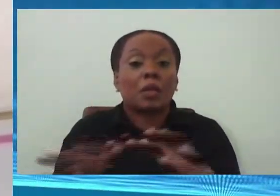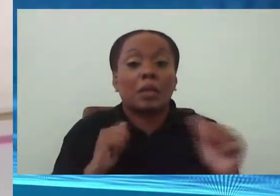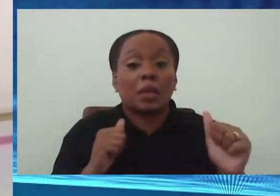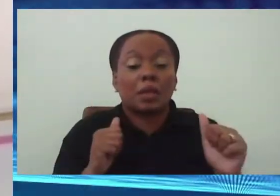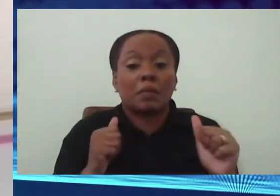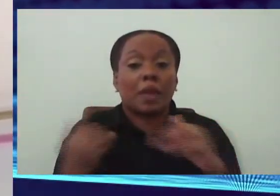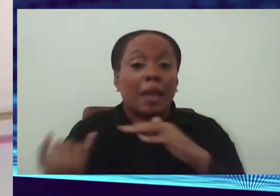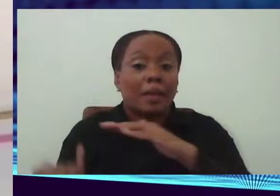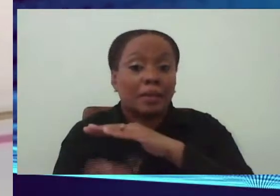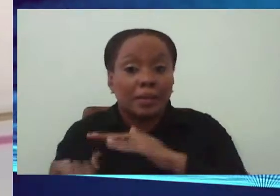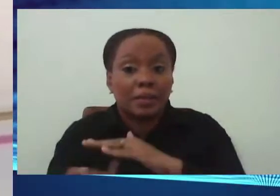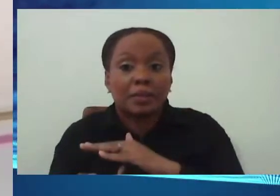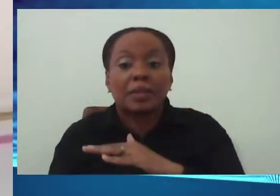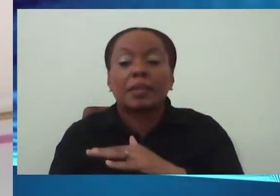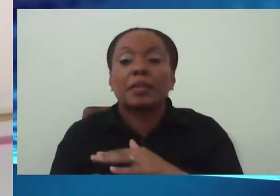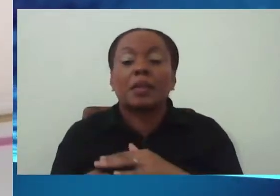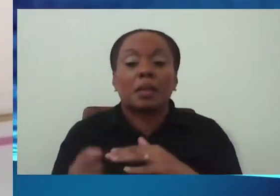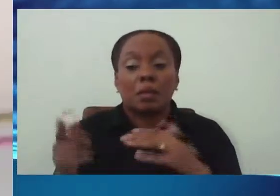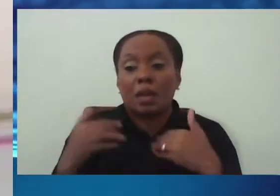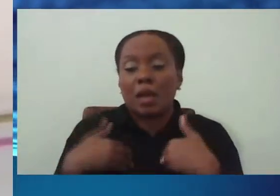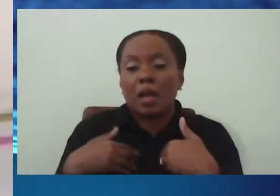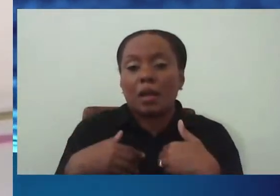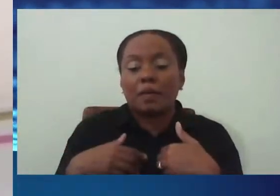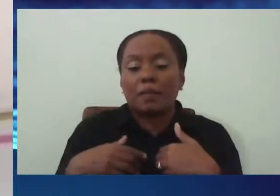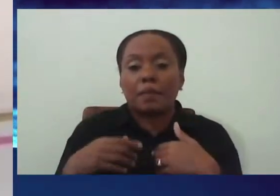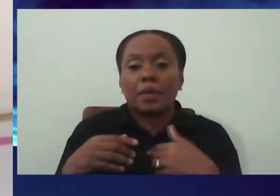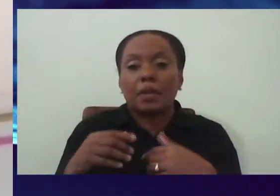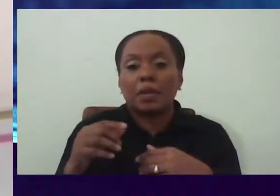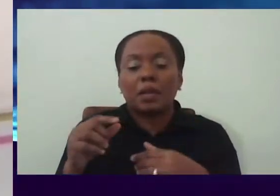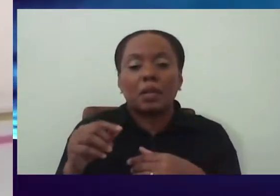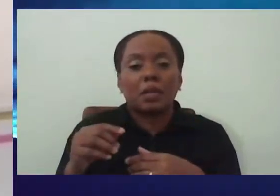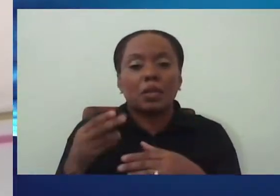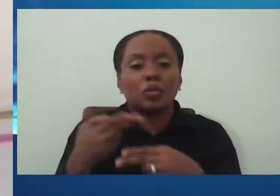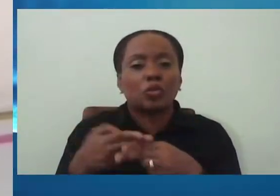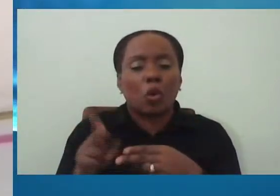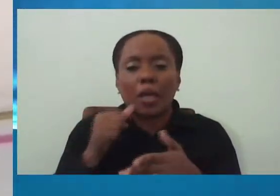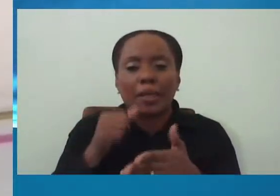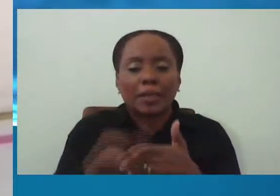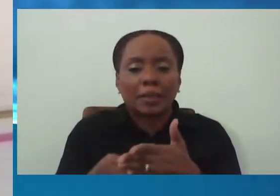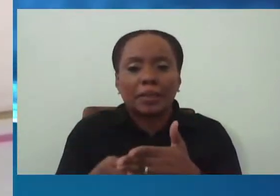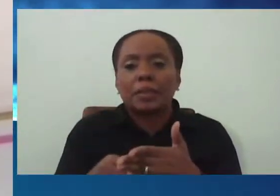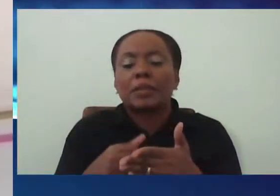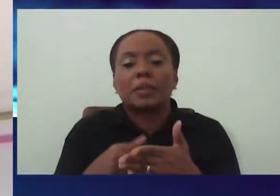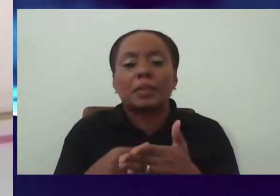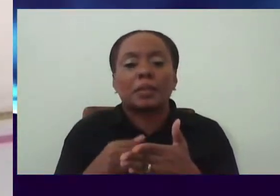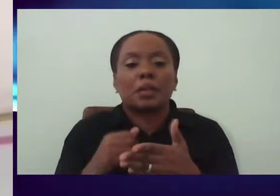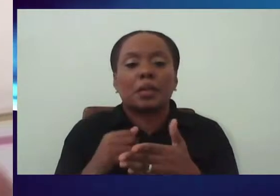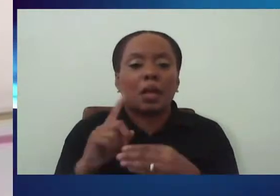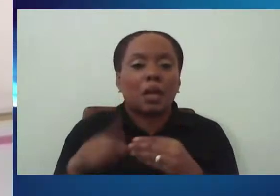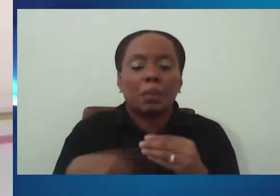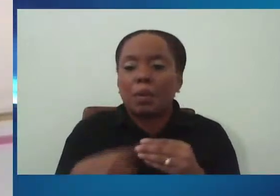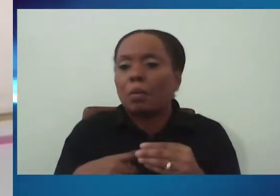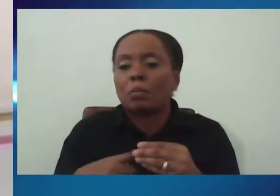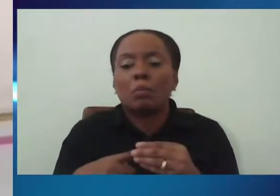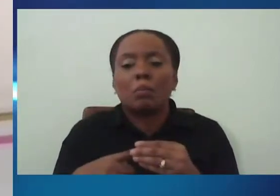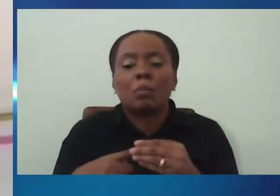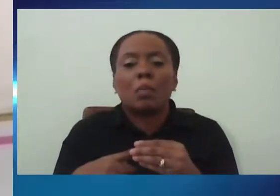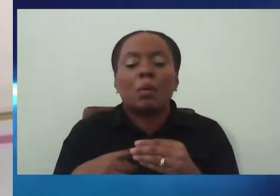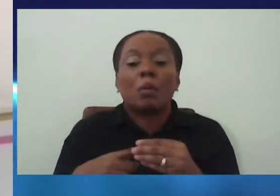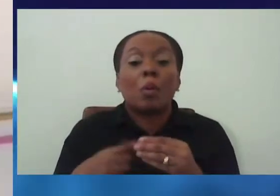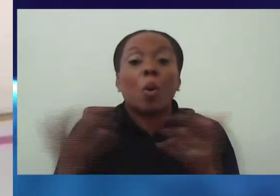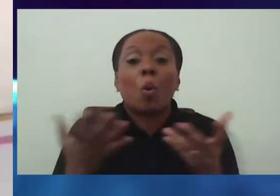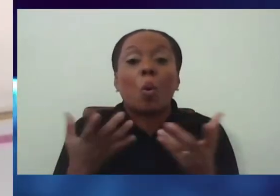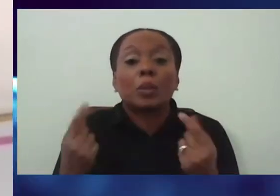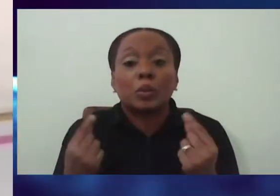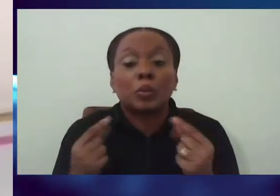that accompanies you to say, briefly, some kind of outline of what could be done. But the first thing is to know